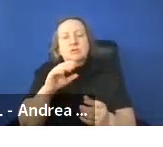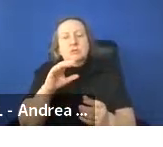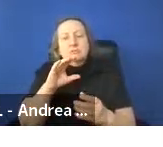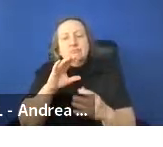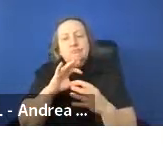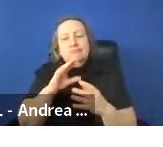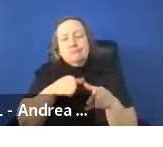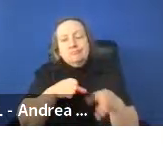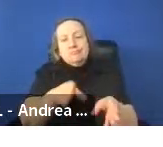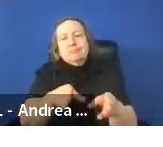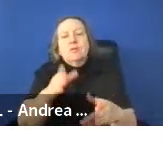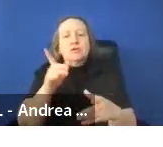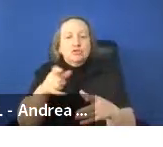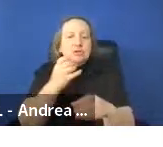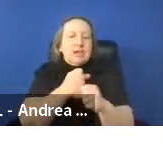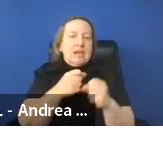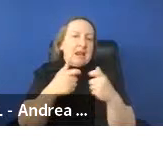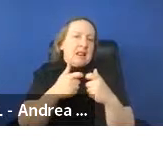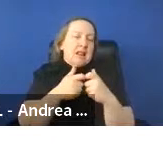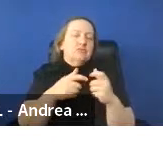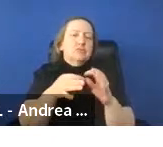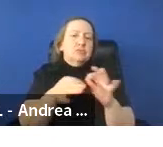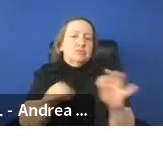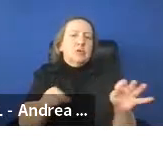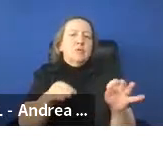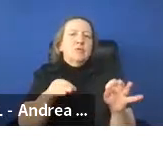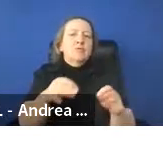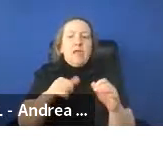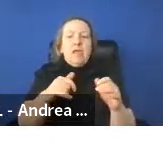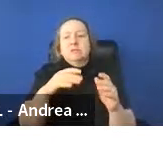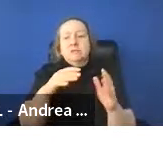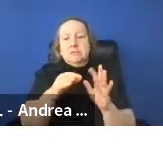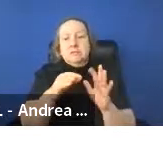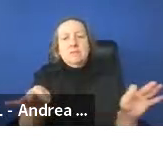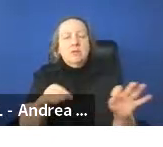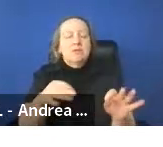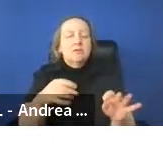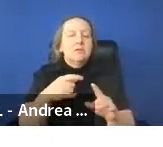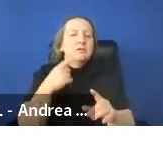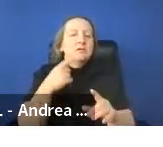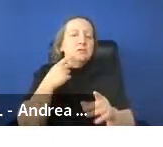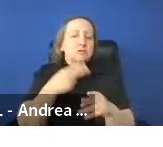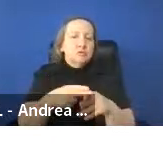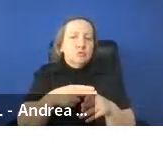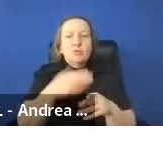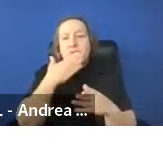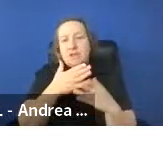receive an electronic copy of that policy statement for your reference shortly. Thanks so much.